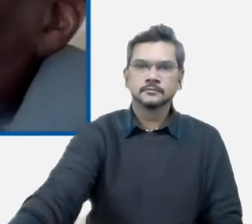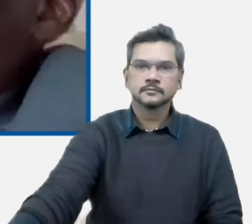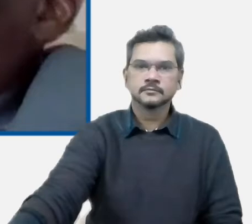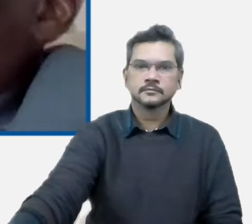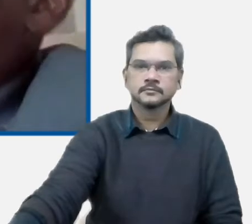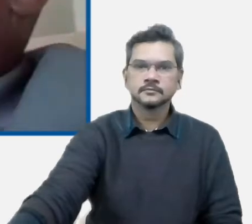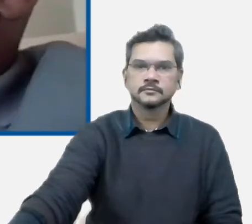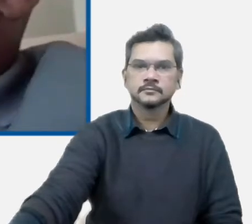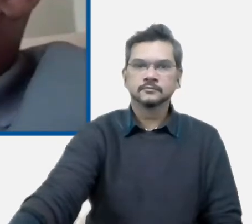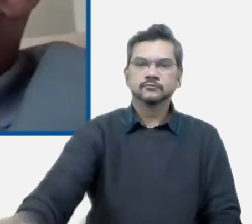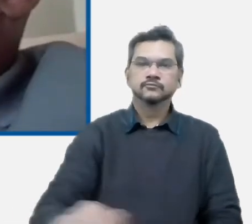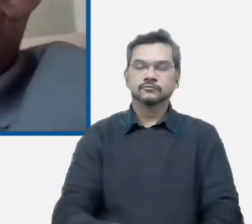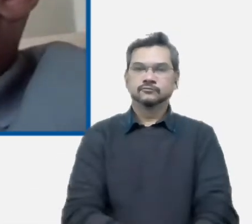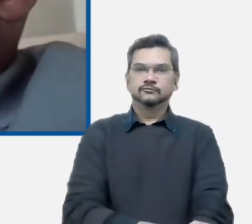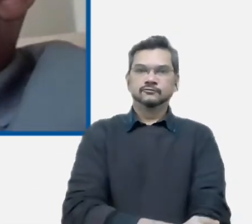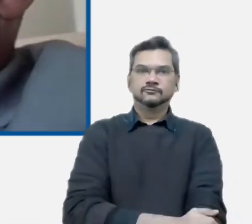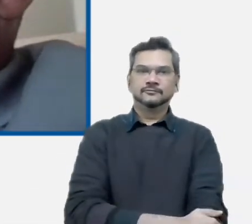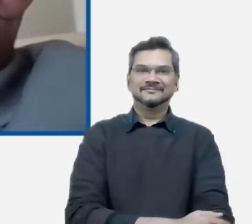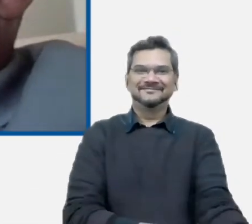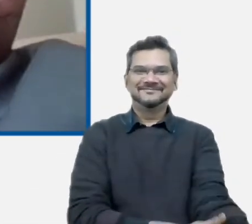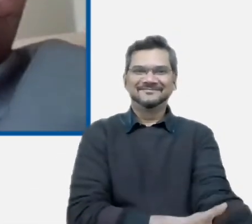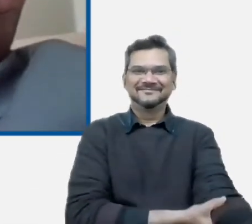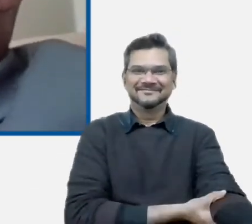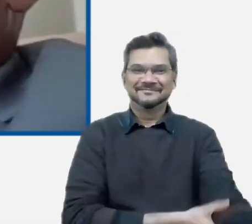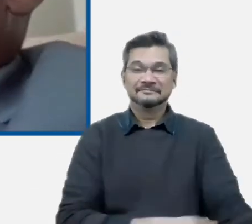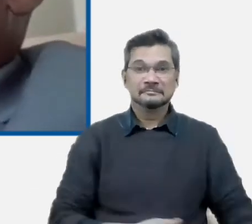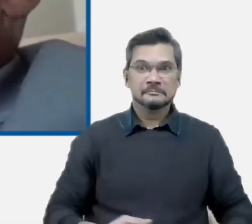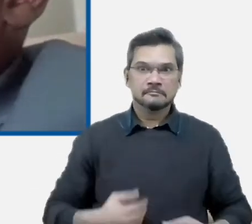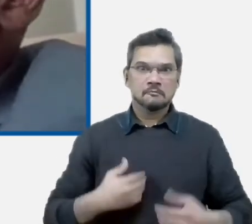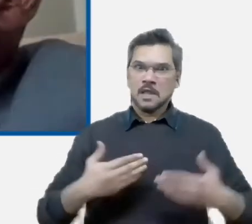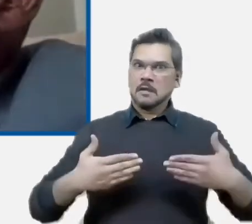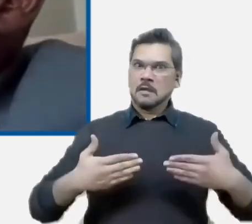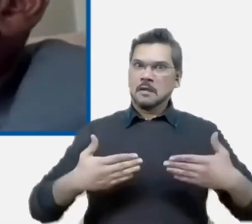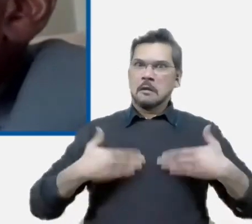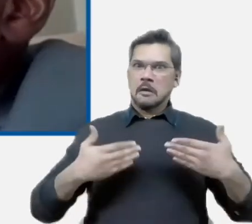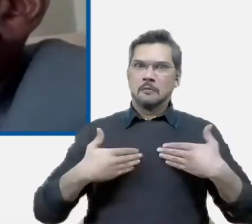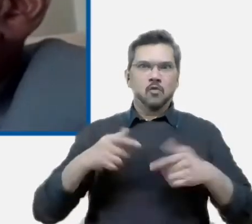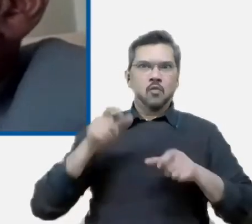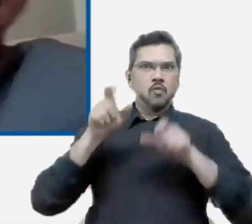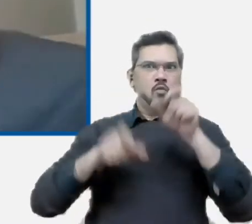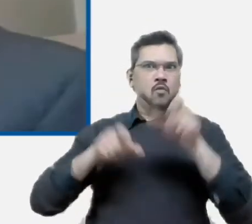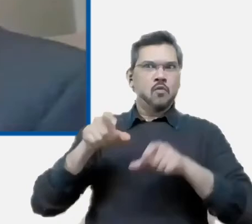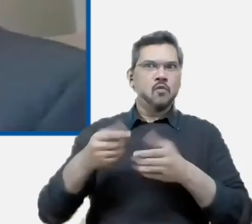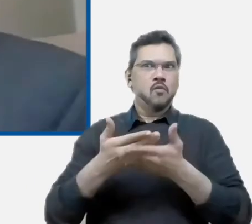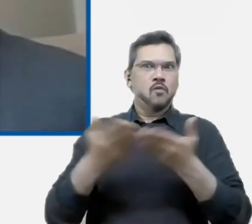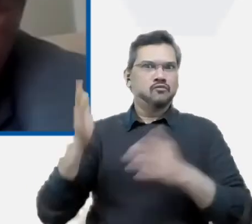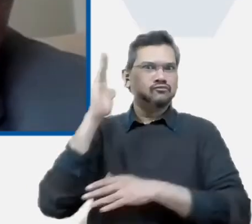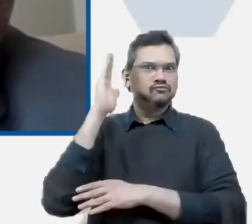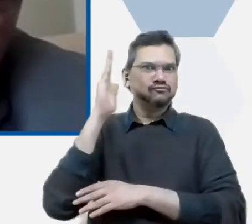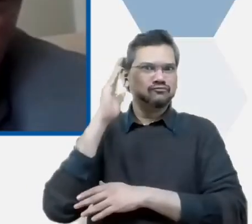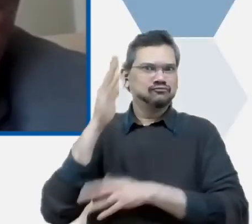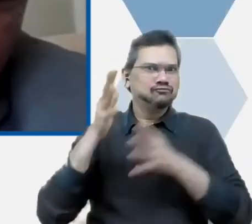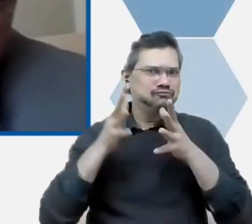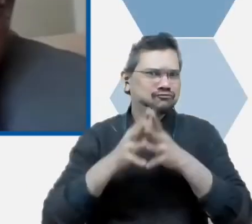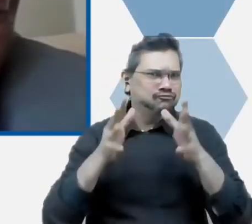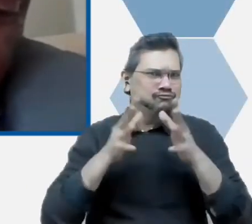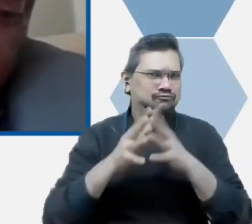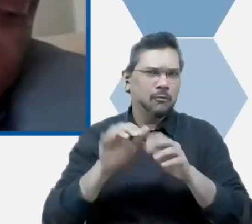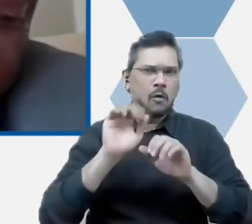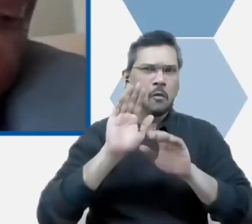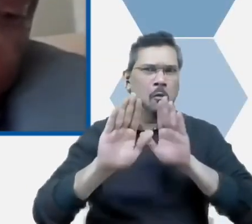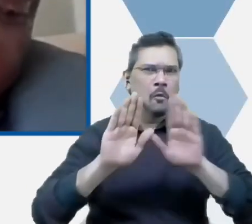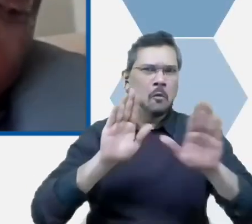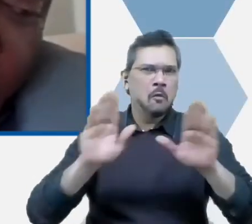their own views on views. We have some 15 minutes in order to enable you to ask